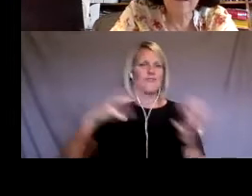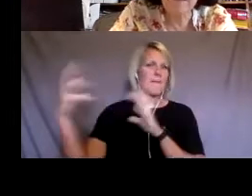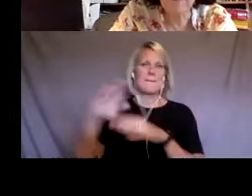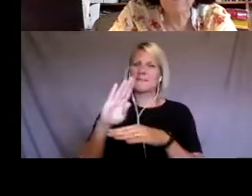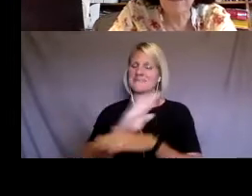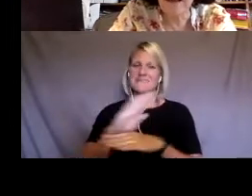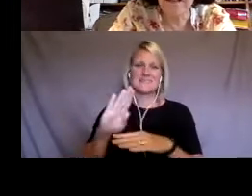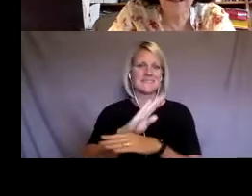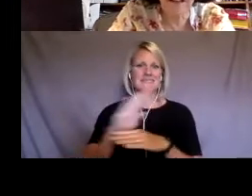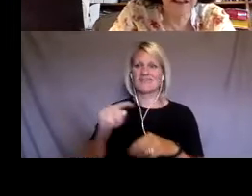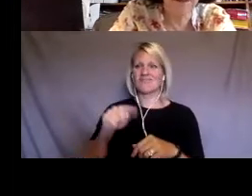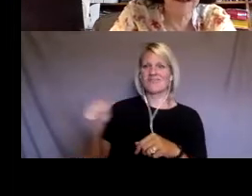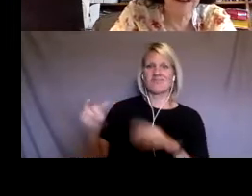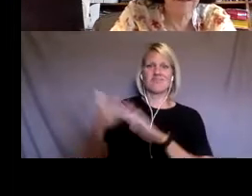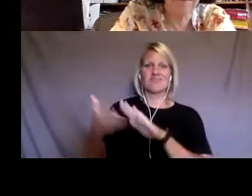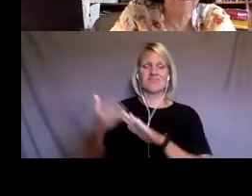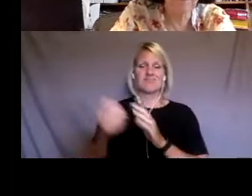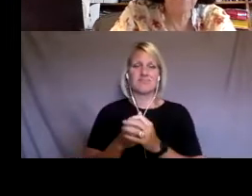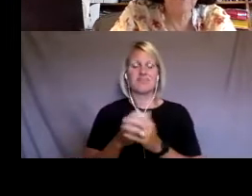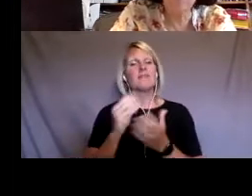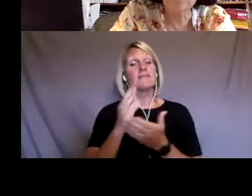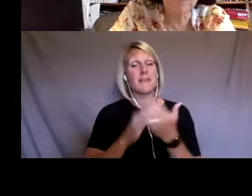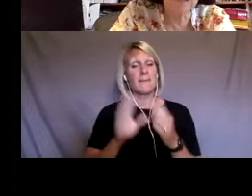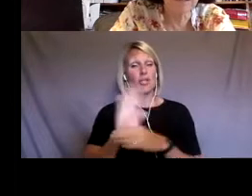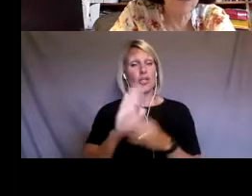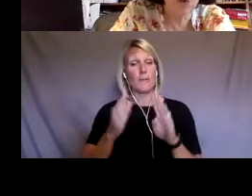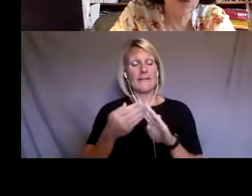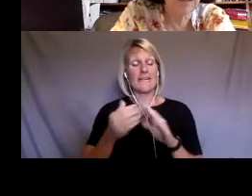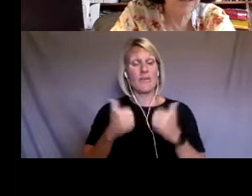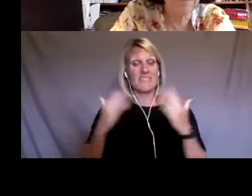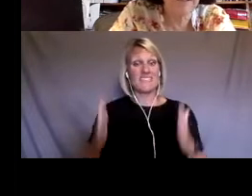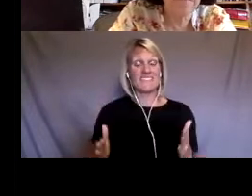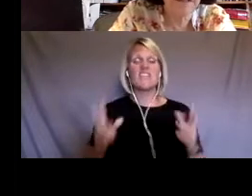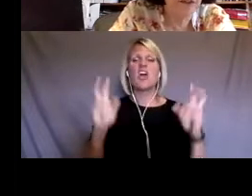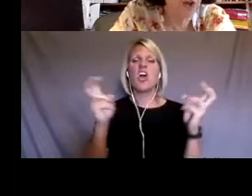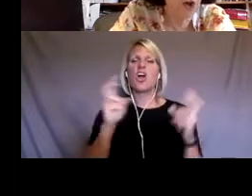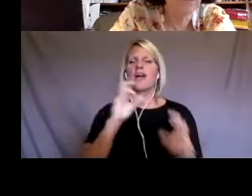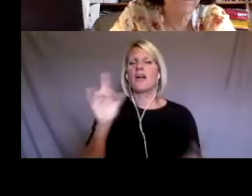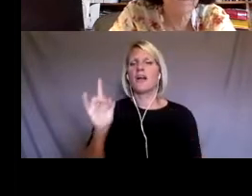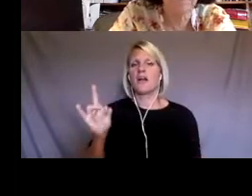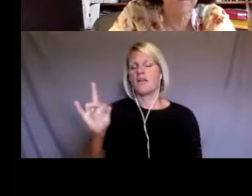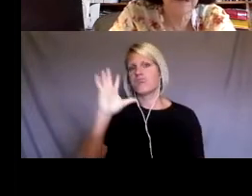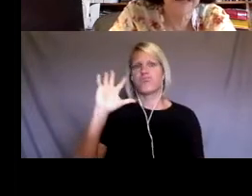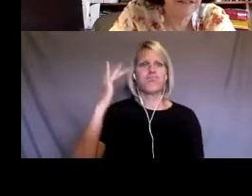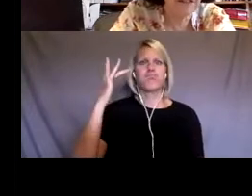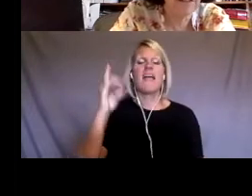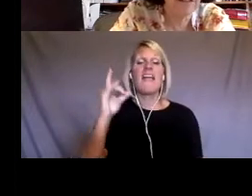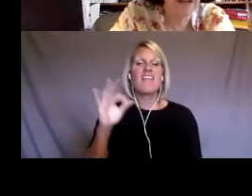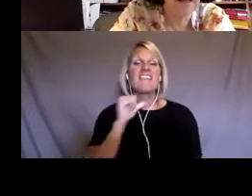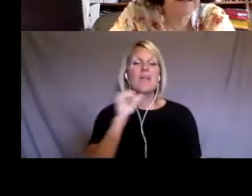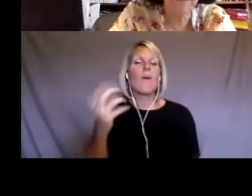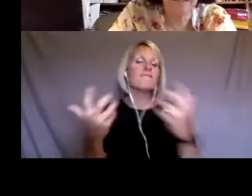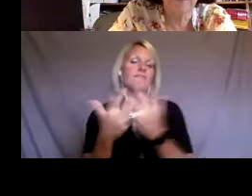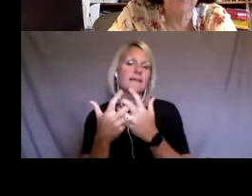some residents, urban residents, are considered as nuisances if they don't fit the BID's